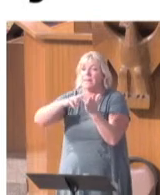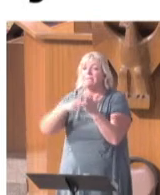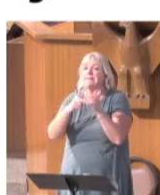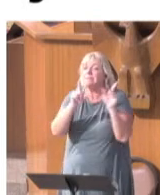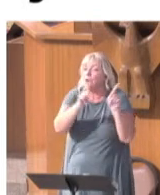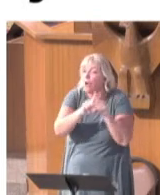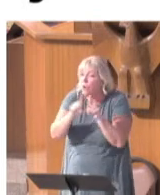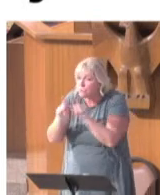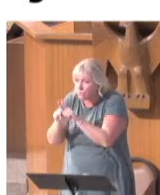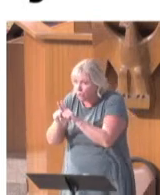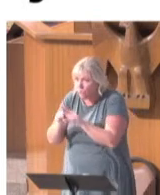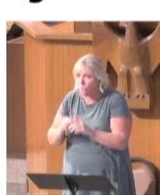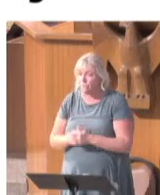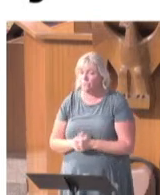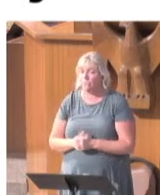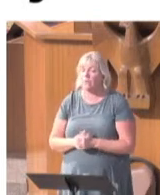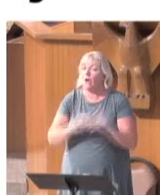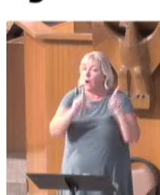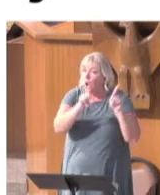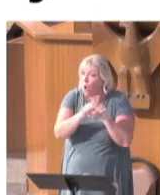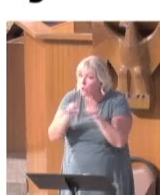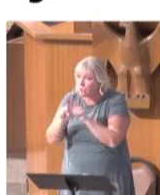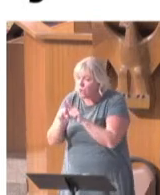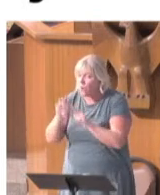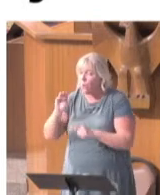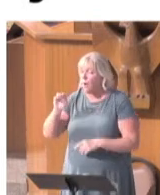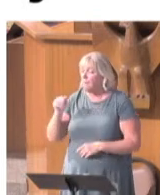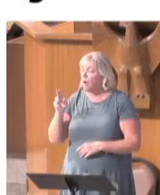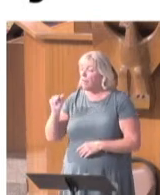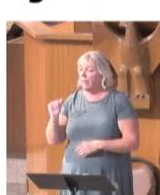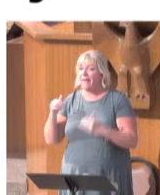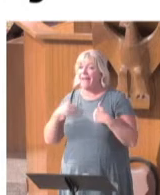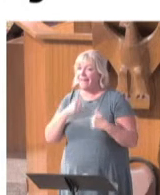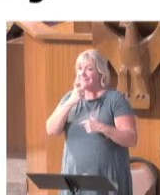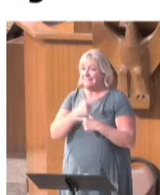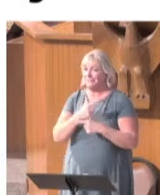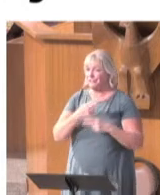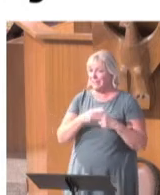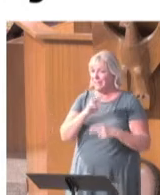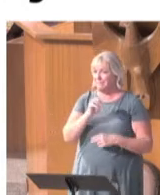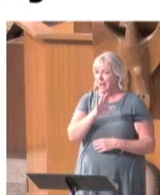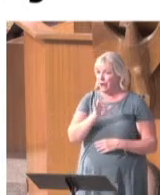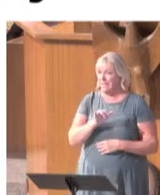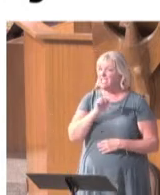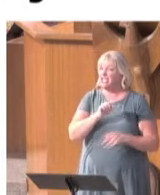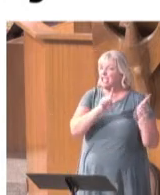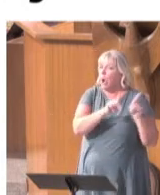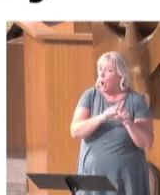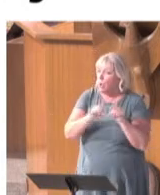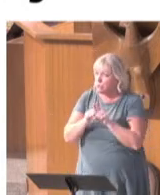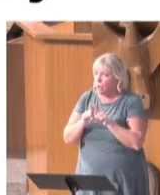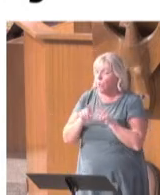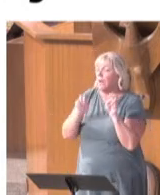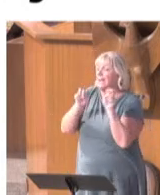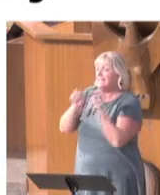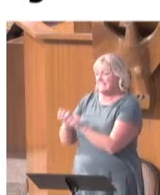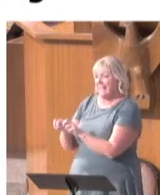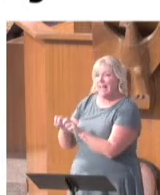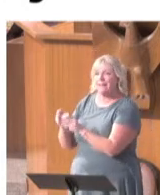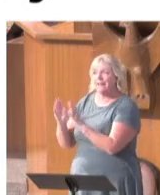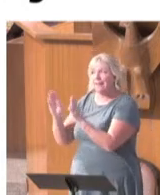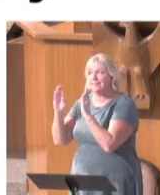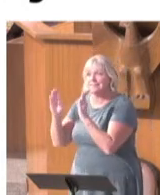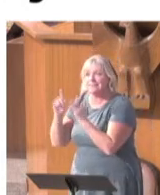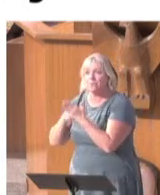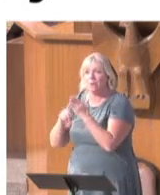also. Also, Martha had a sister named Mary, who also sat at the Lord's feet and listened